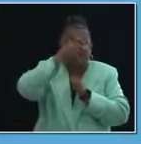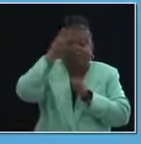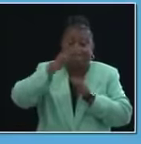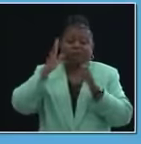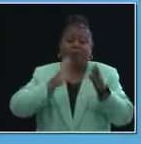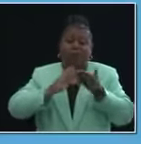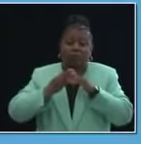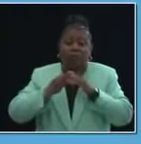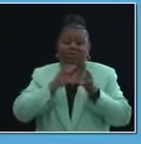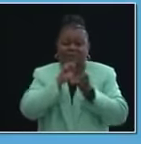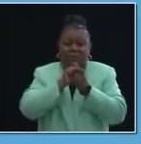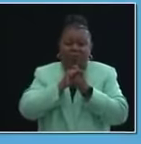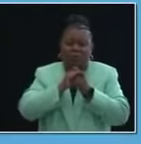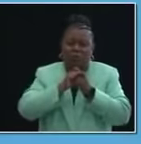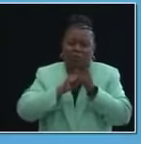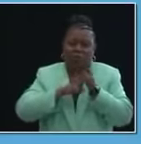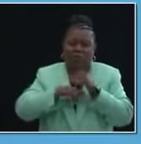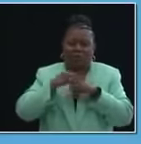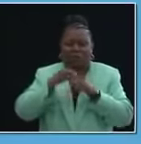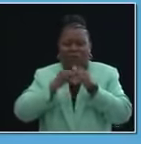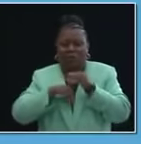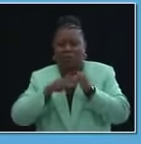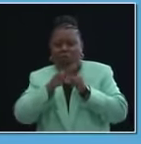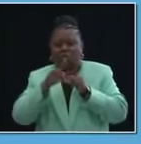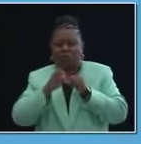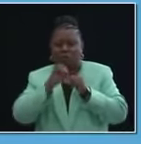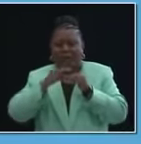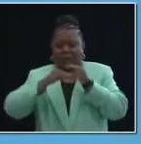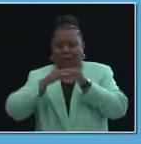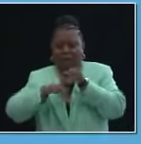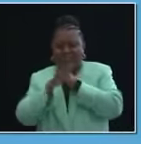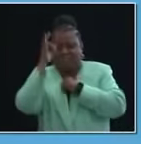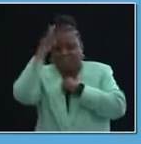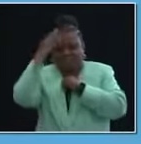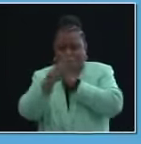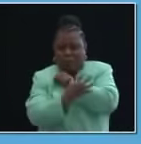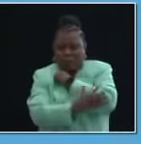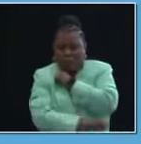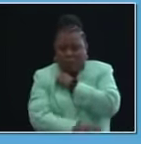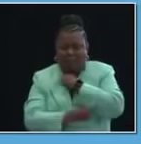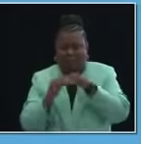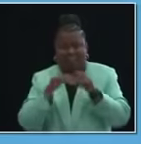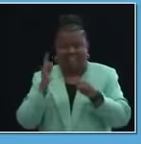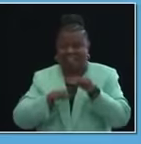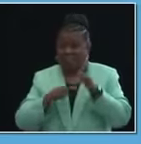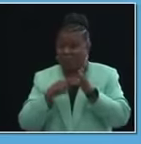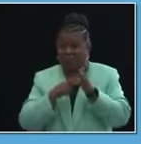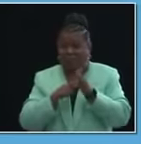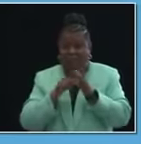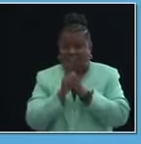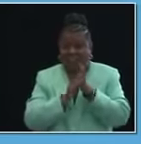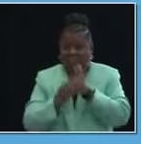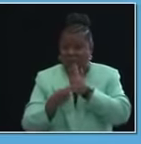community, specifically with people who are at or below 200% of the federal poverty line and may not be otherwise be able to afford legal